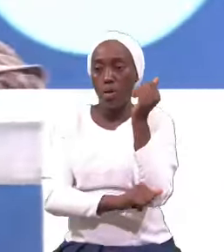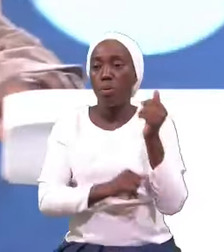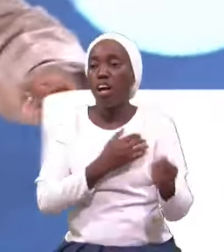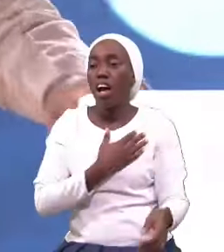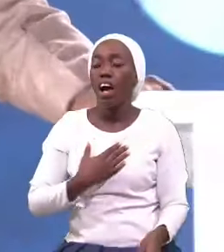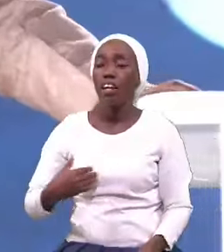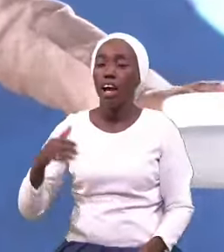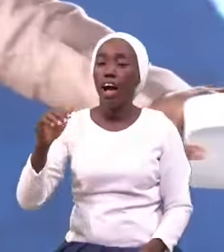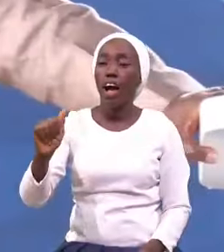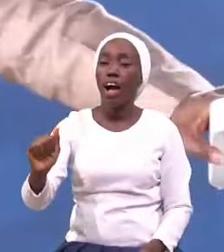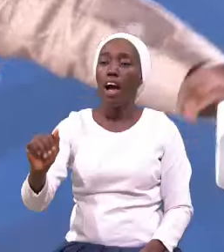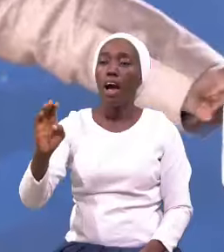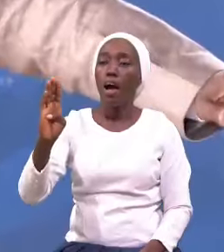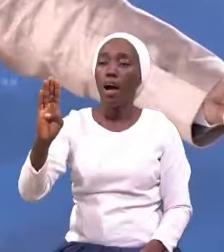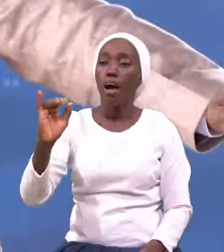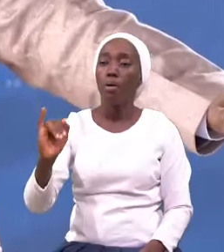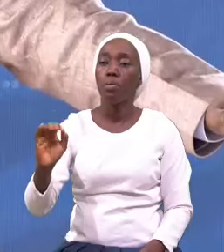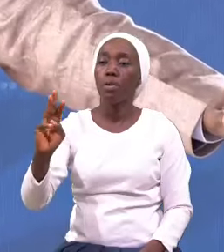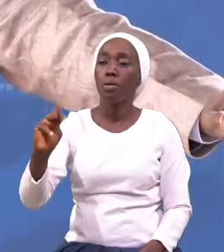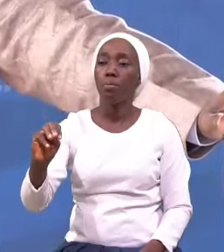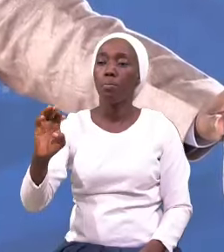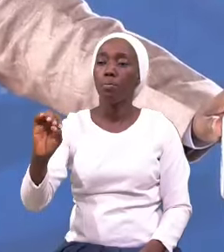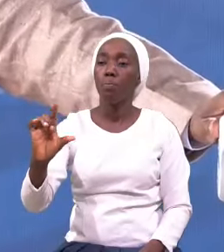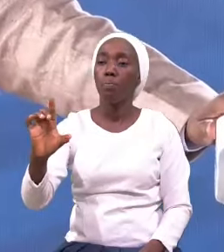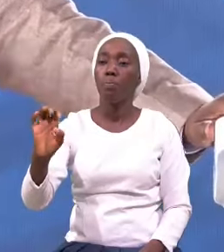Abimelech had a challenge, a problem.